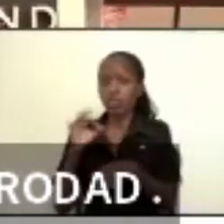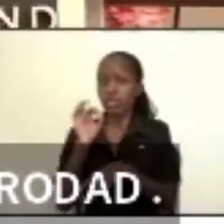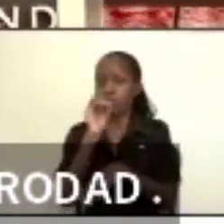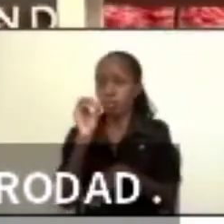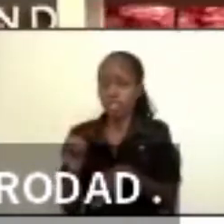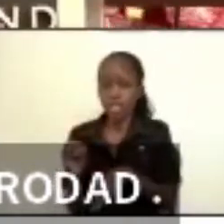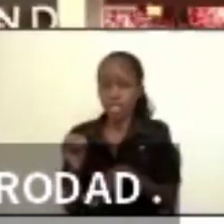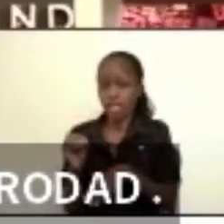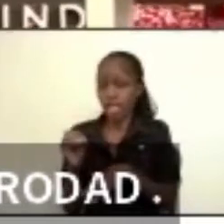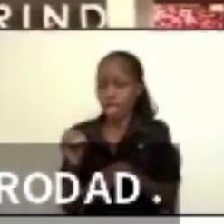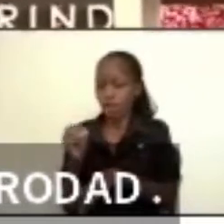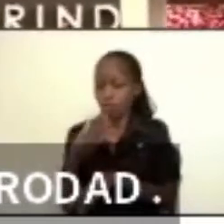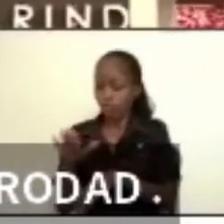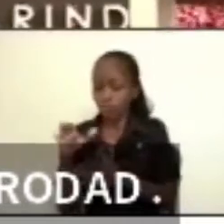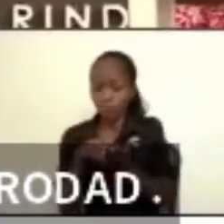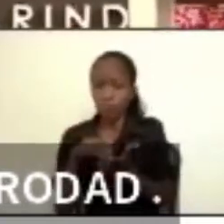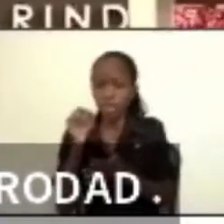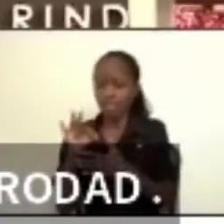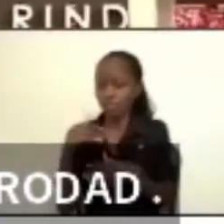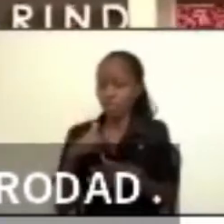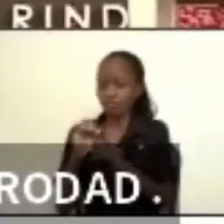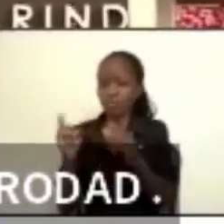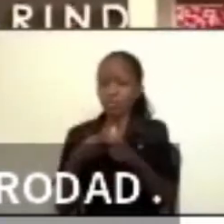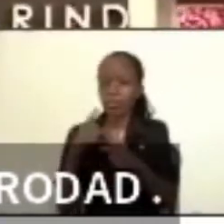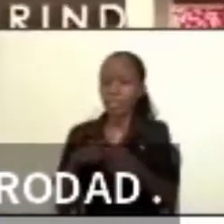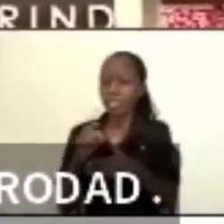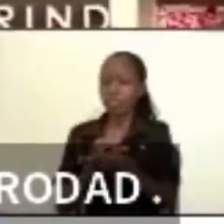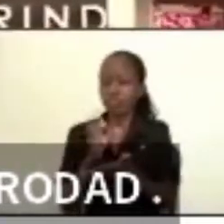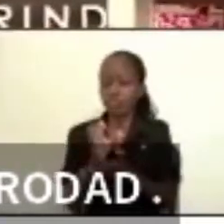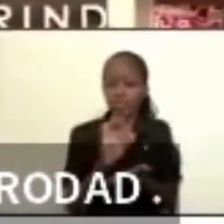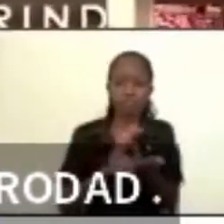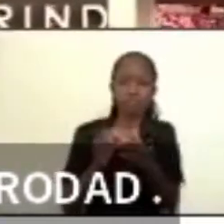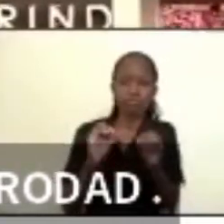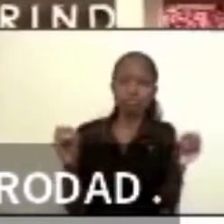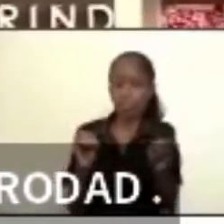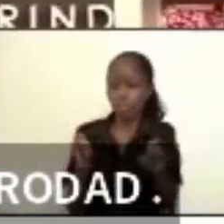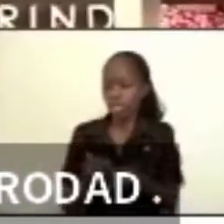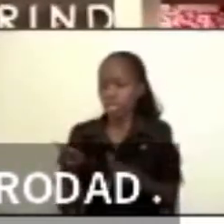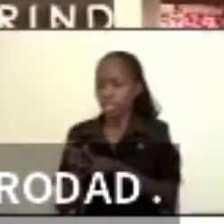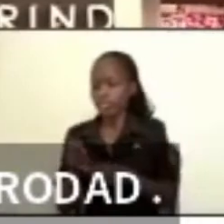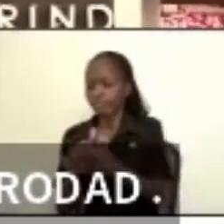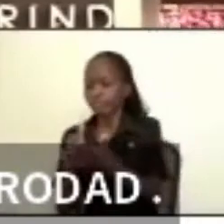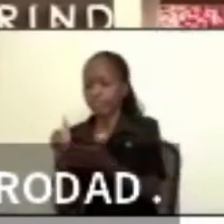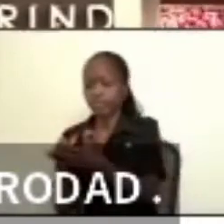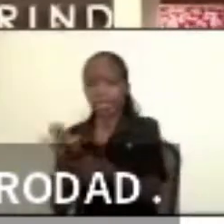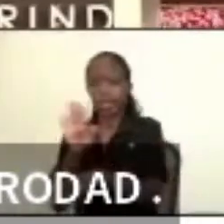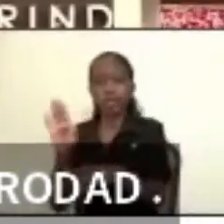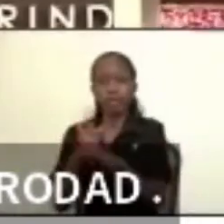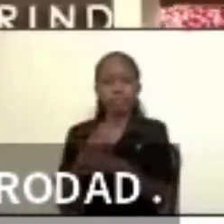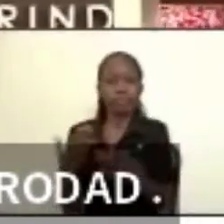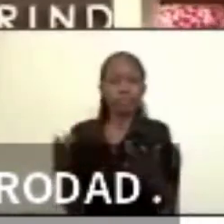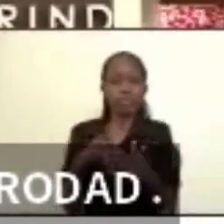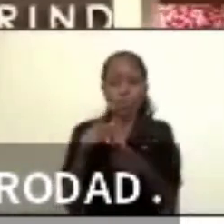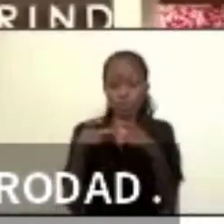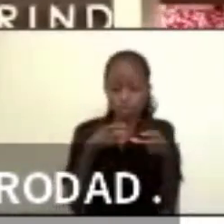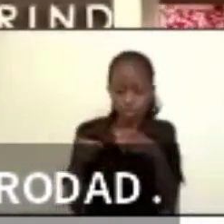positions. Otherwise, we're not going to give you funding. We're going to, sanction you for certain things. So who's